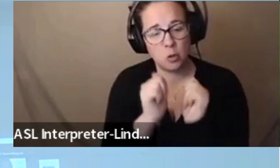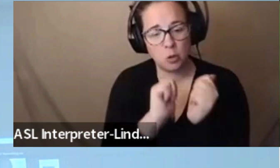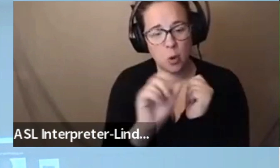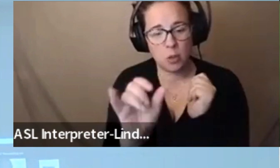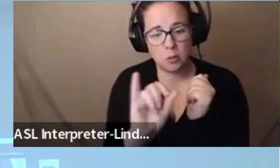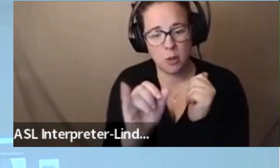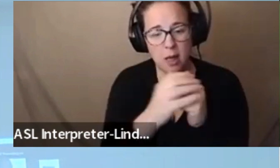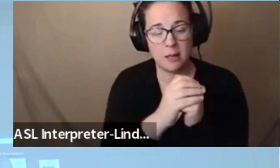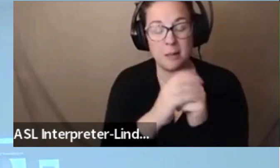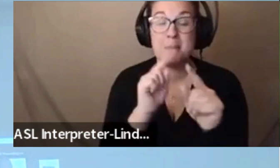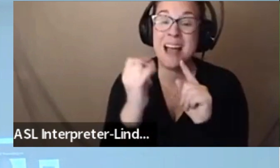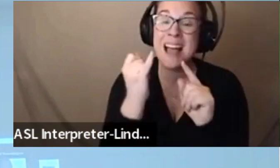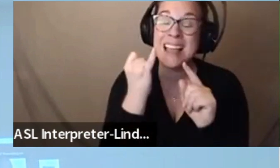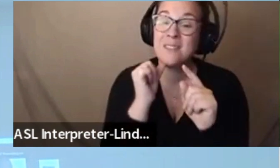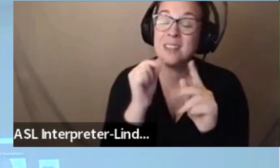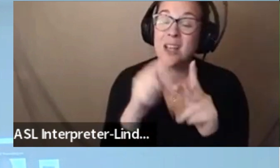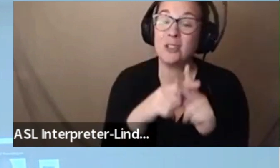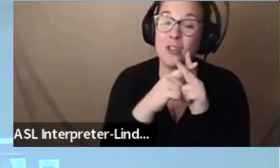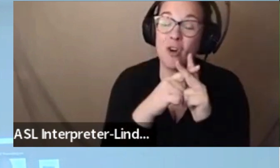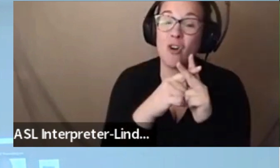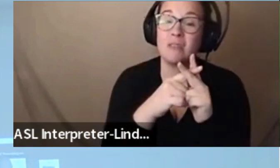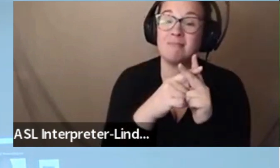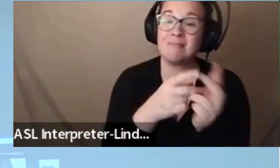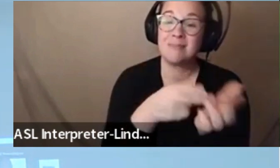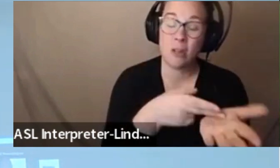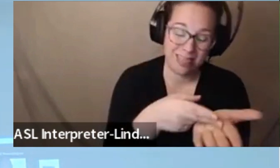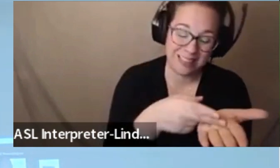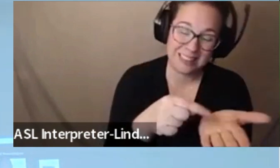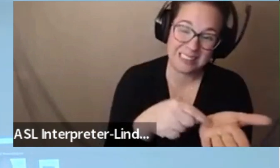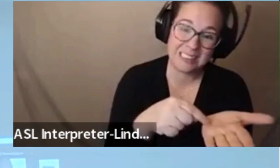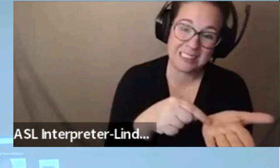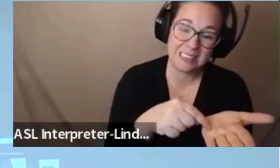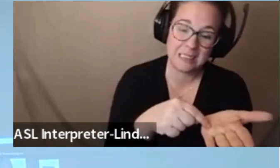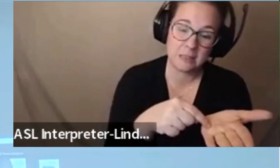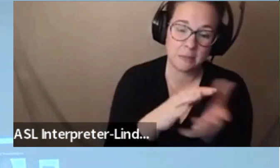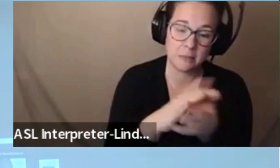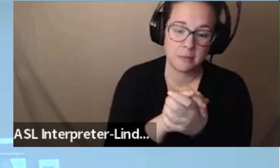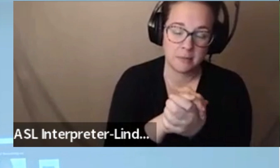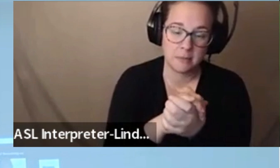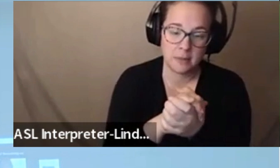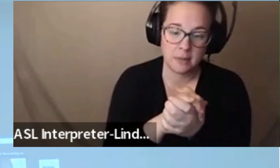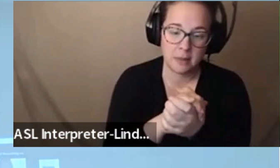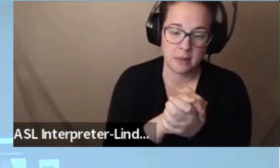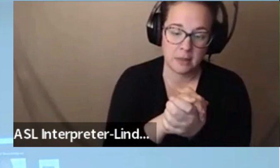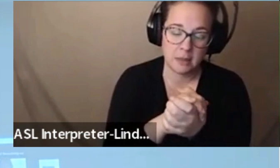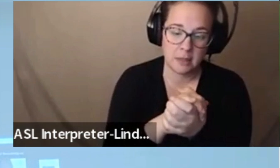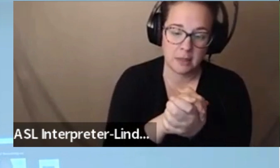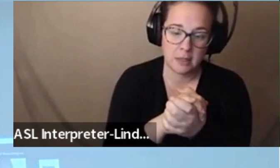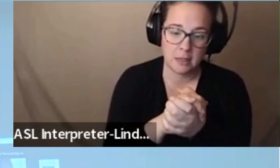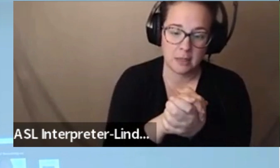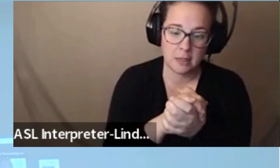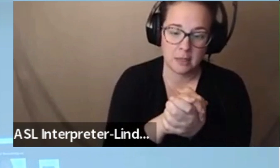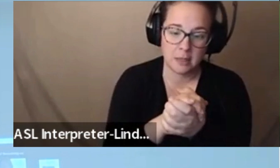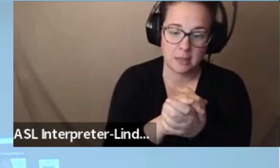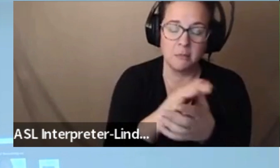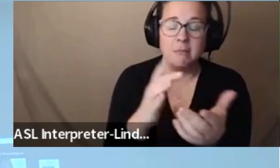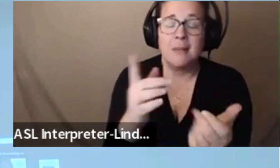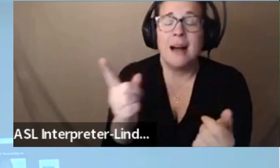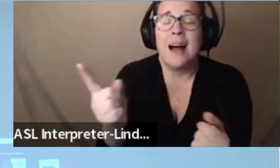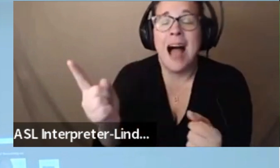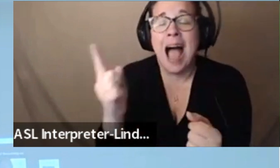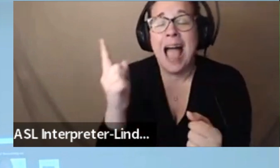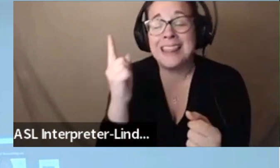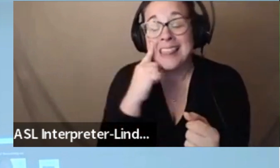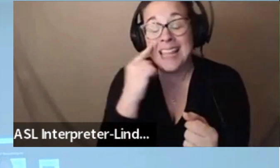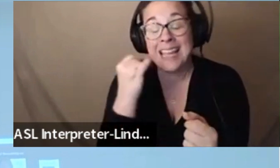is watching your show as well. But if you're not starting from an authentic place, but I believe that masturbation is gorgeous,